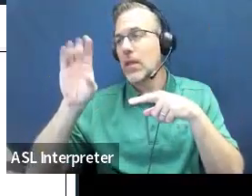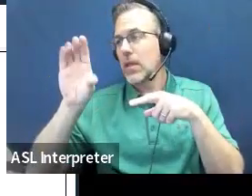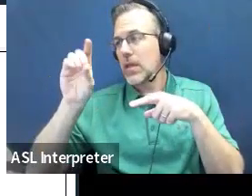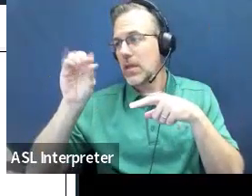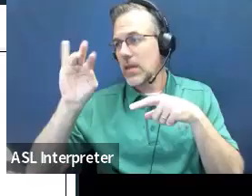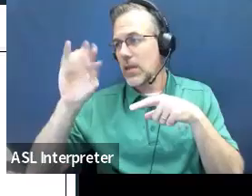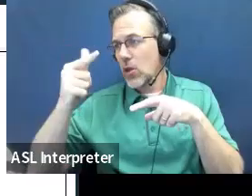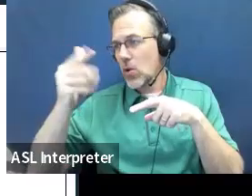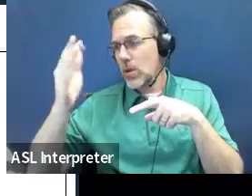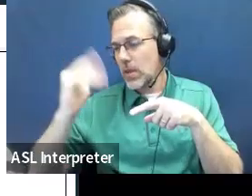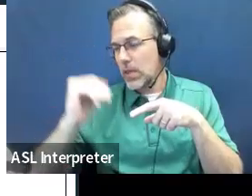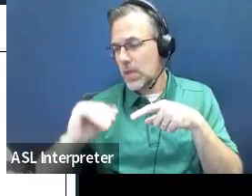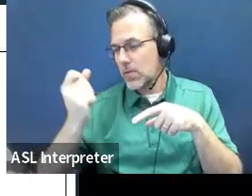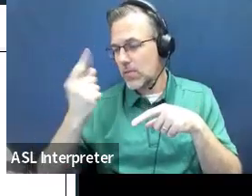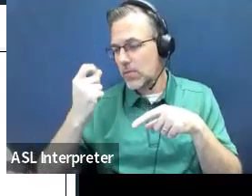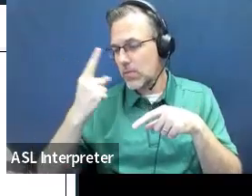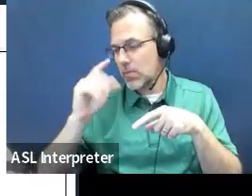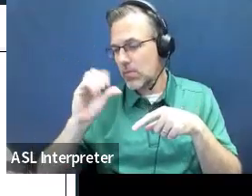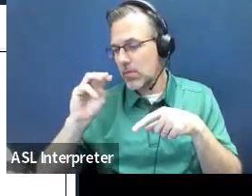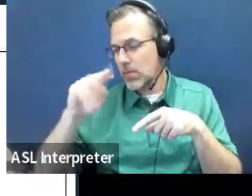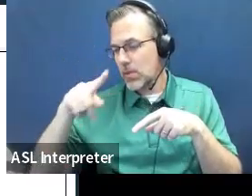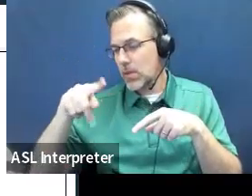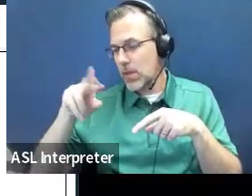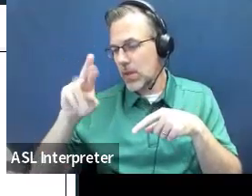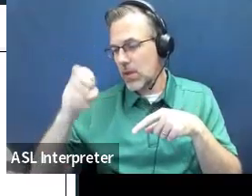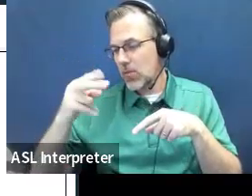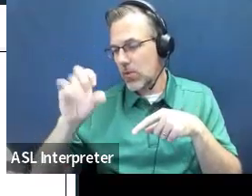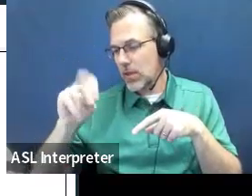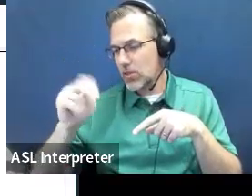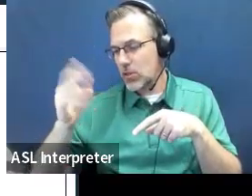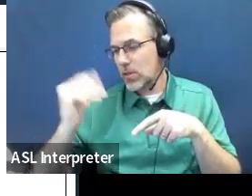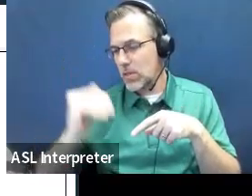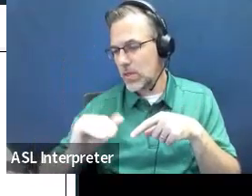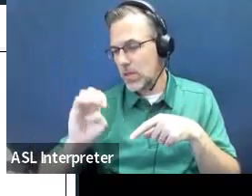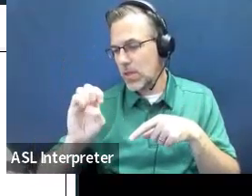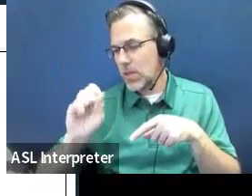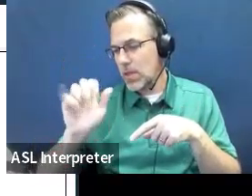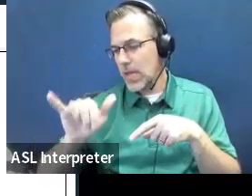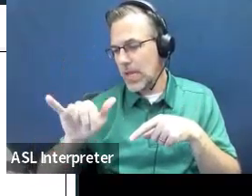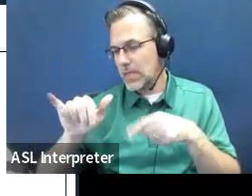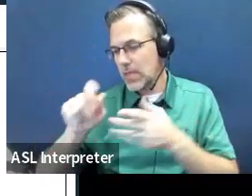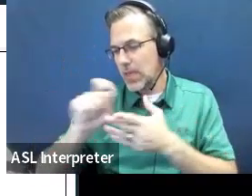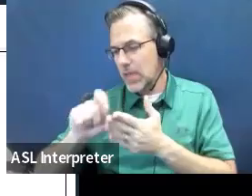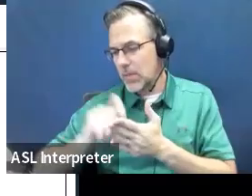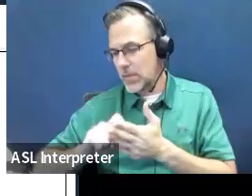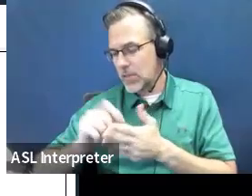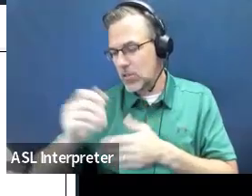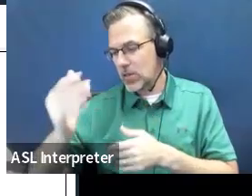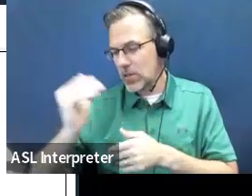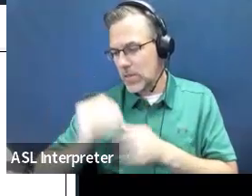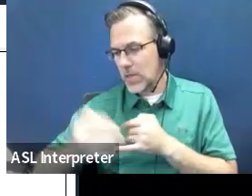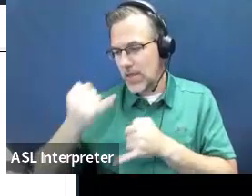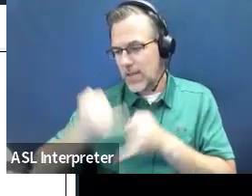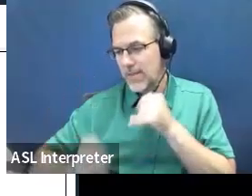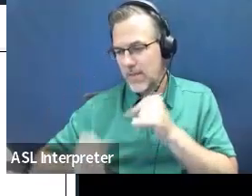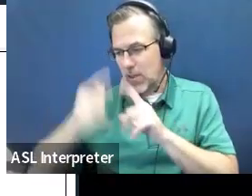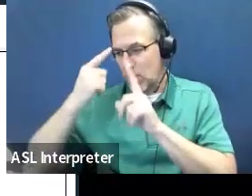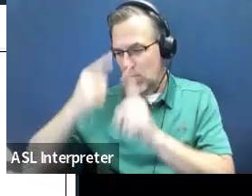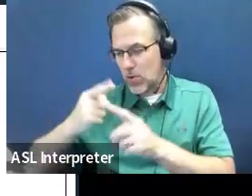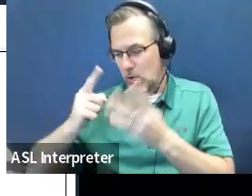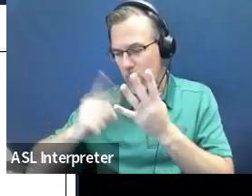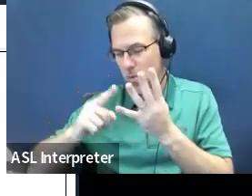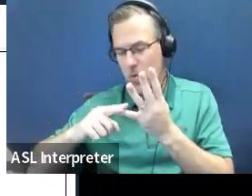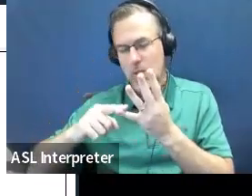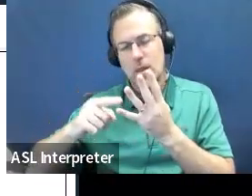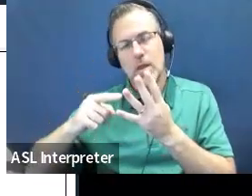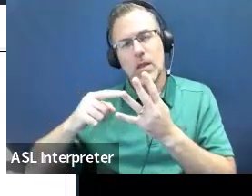is around comprehension. The next one is around essay composition. And this final goal aligns to that